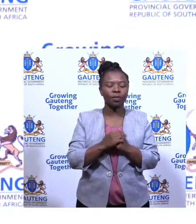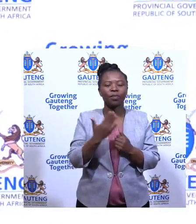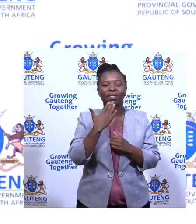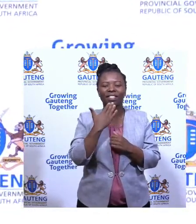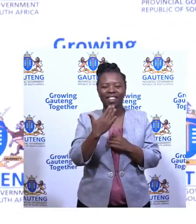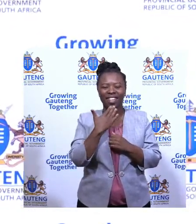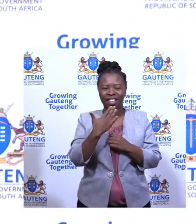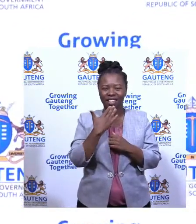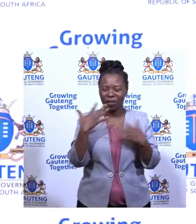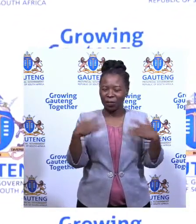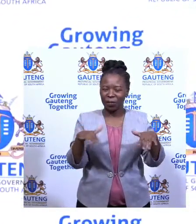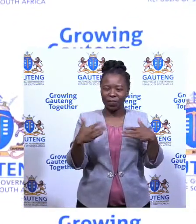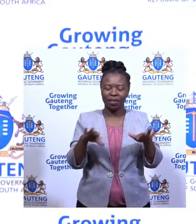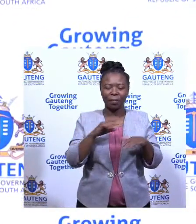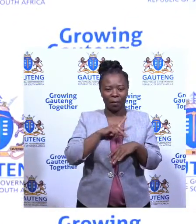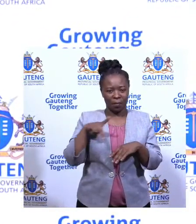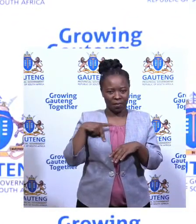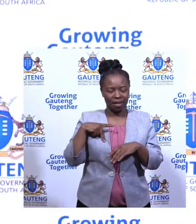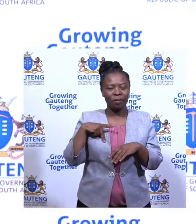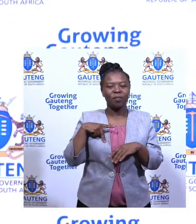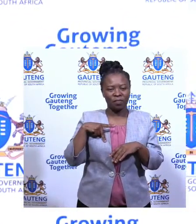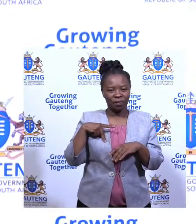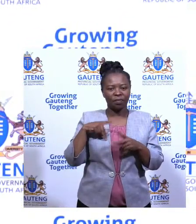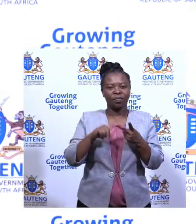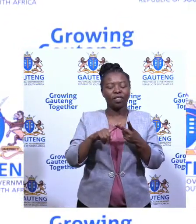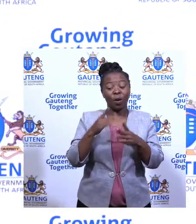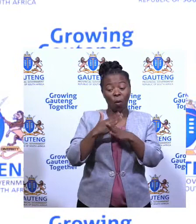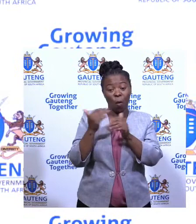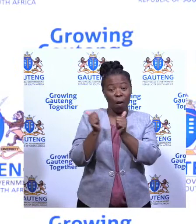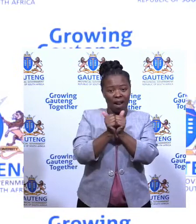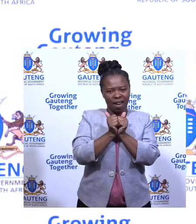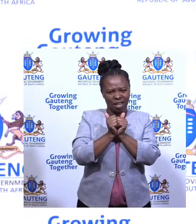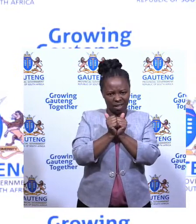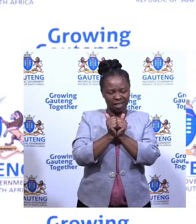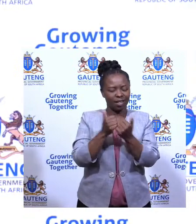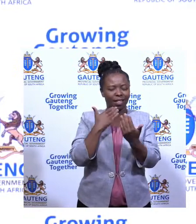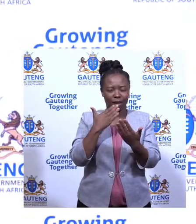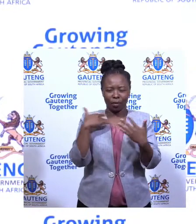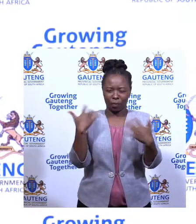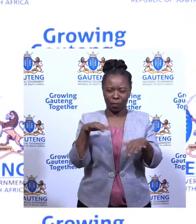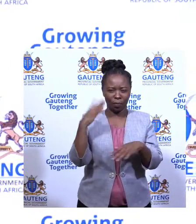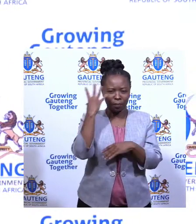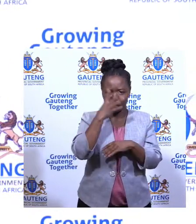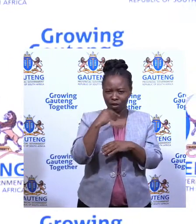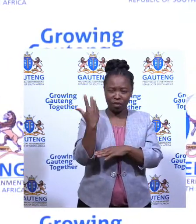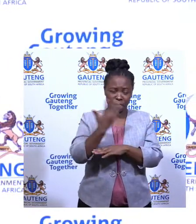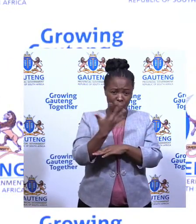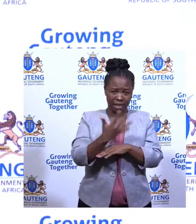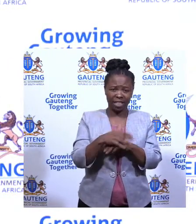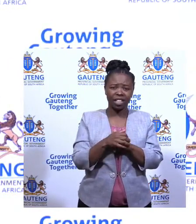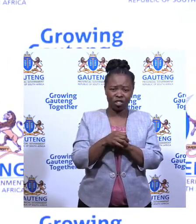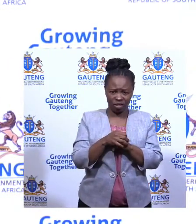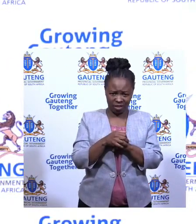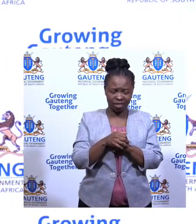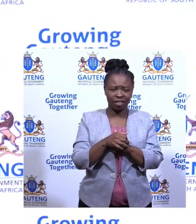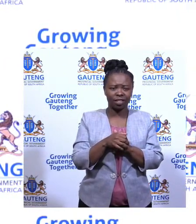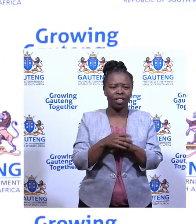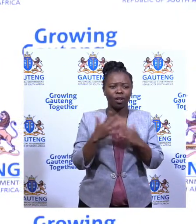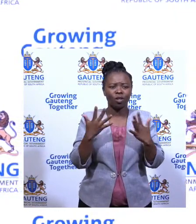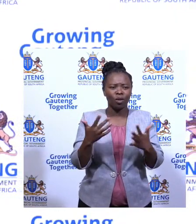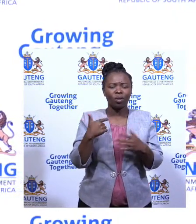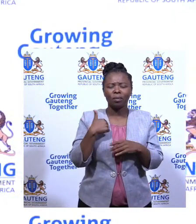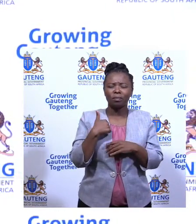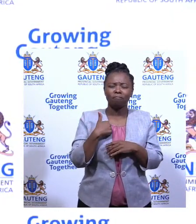Thank you very much, Premier, and thanks to all the colleagues who've made these wonderful presentations. I just want